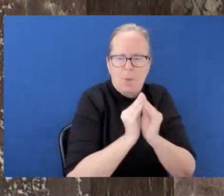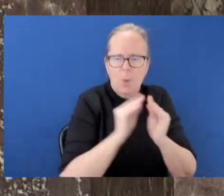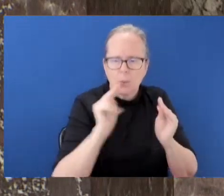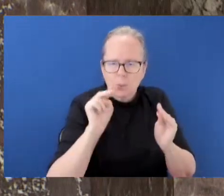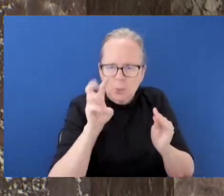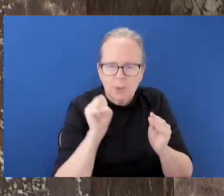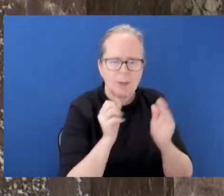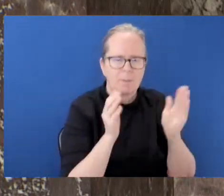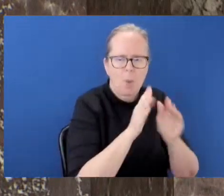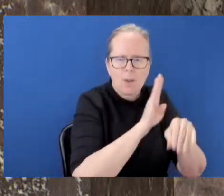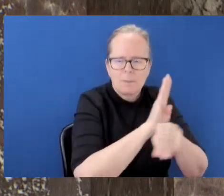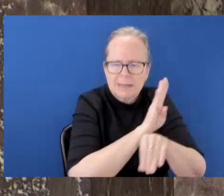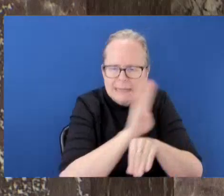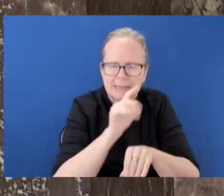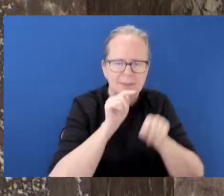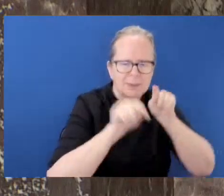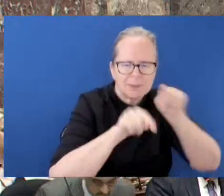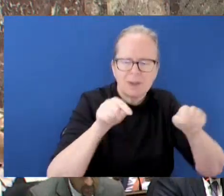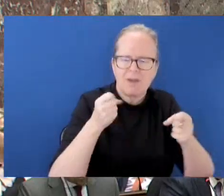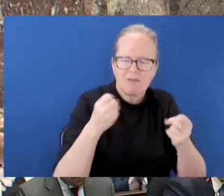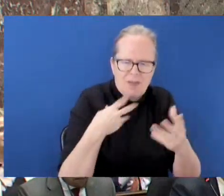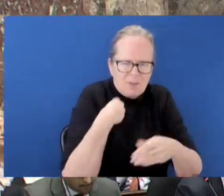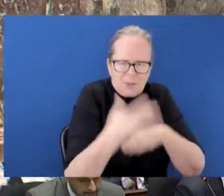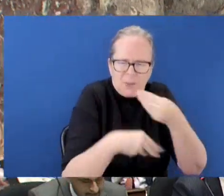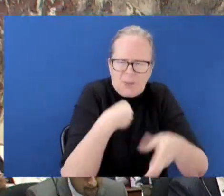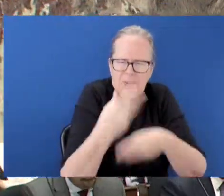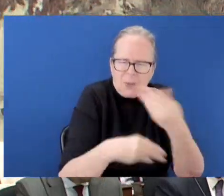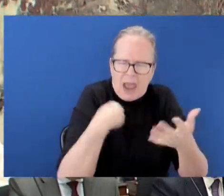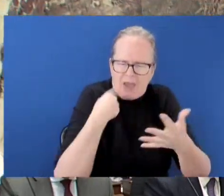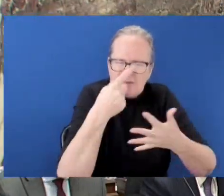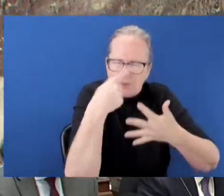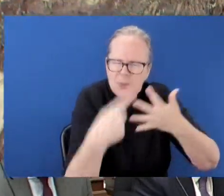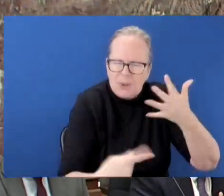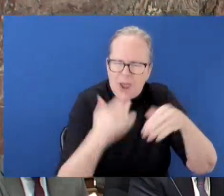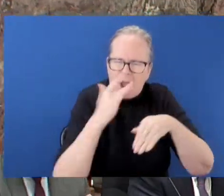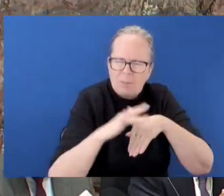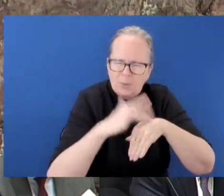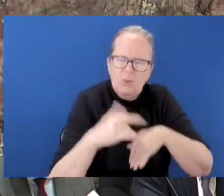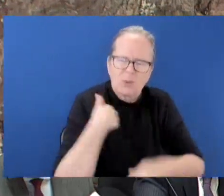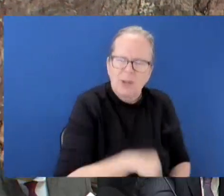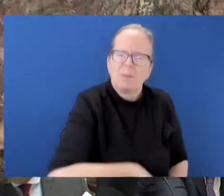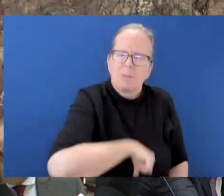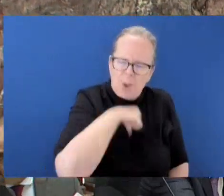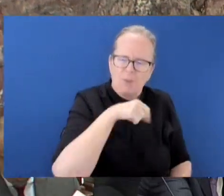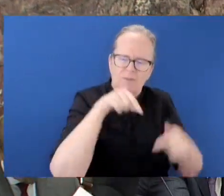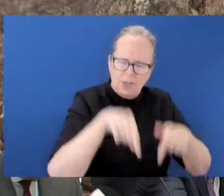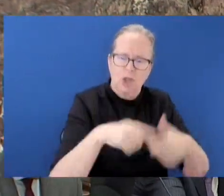work. Maybe they should join us in that work. The bell ends the question period.